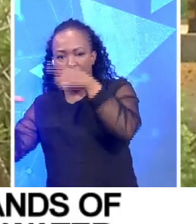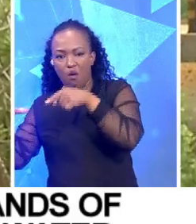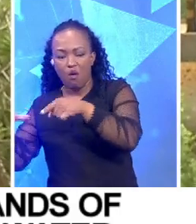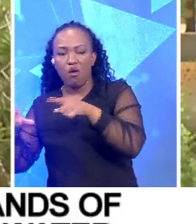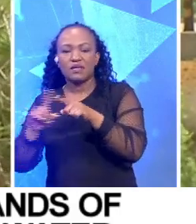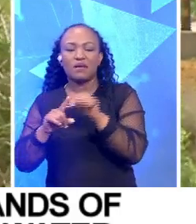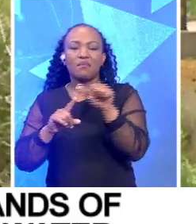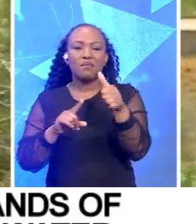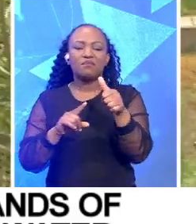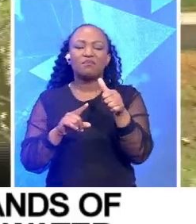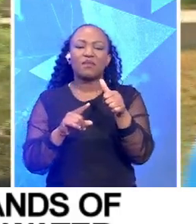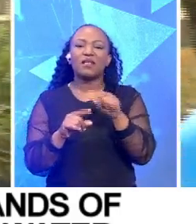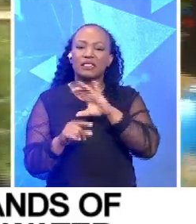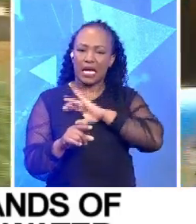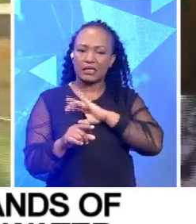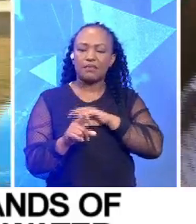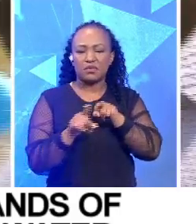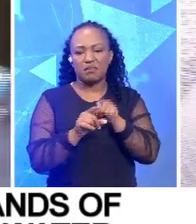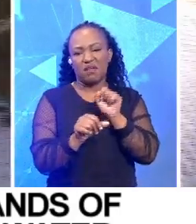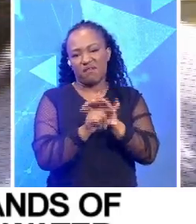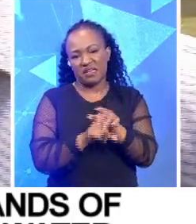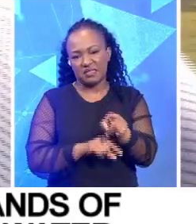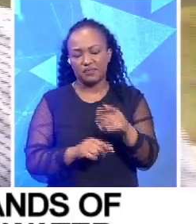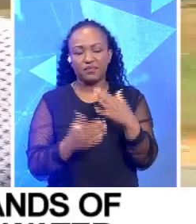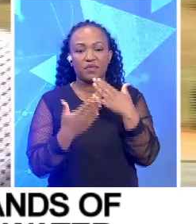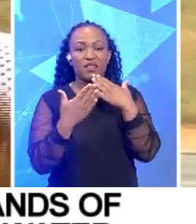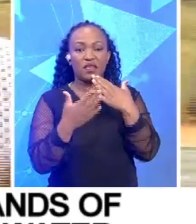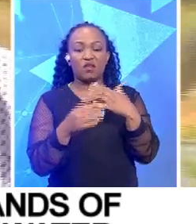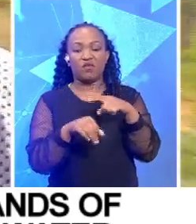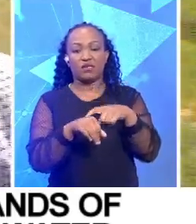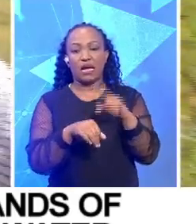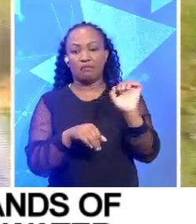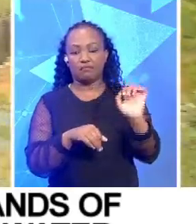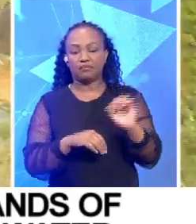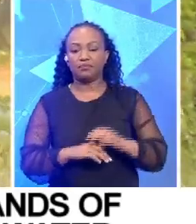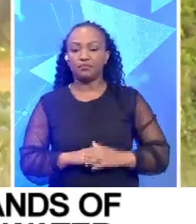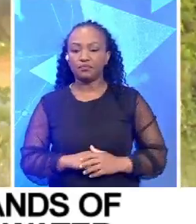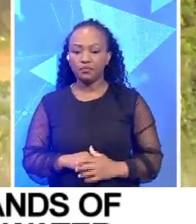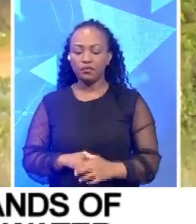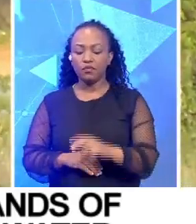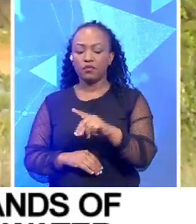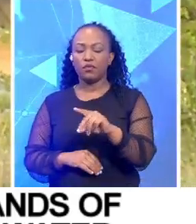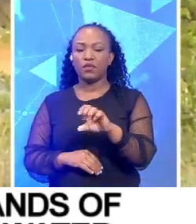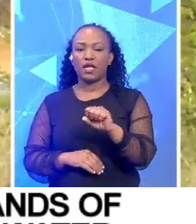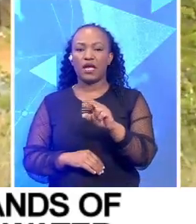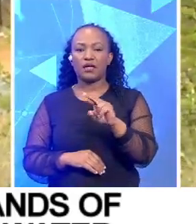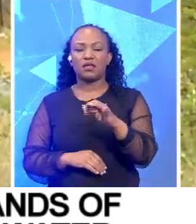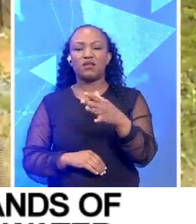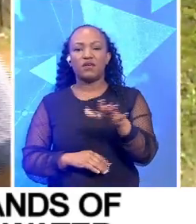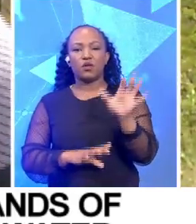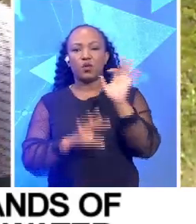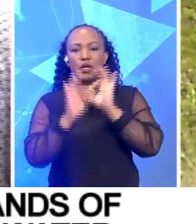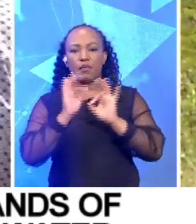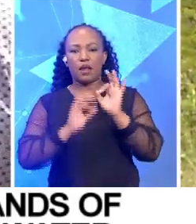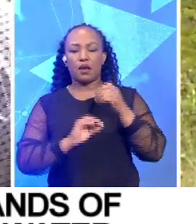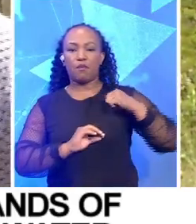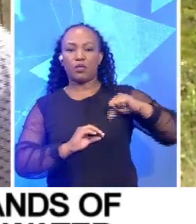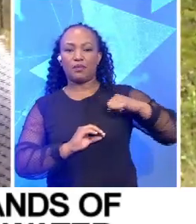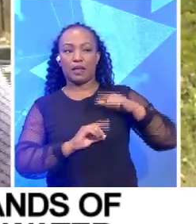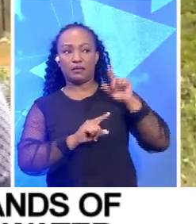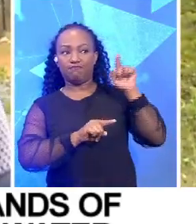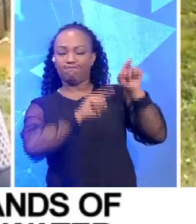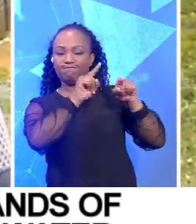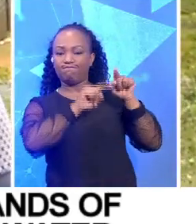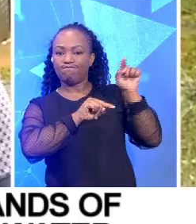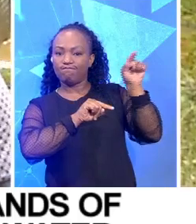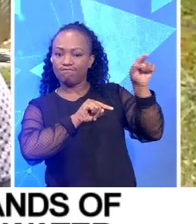the end user. Thank you so much for your time. Thank you. Thank you so much, Desri. In your intro, you talked about the municipality laying the blame at the door